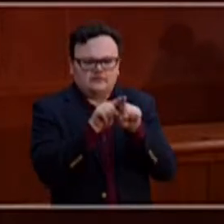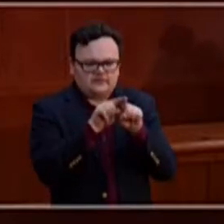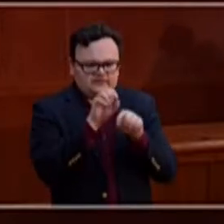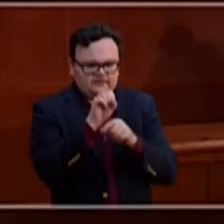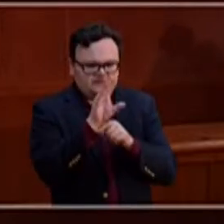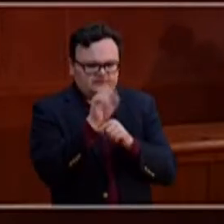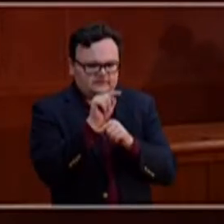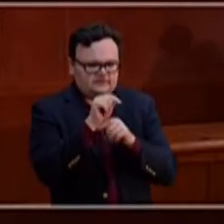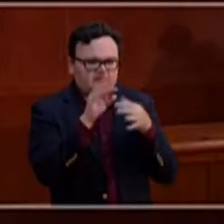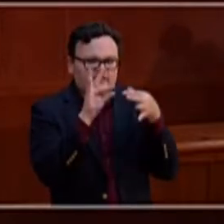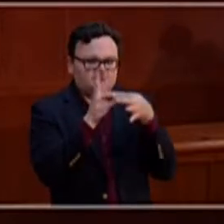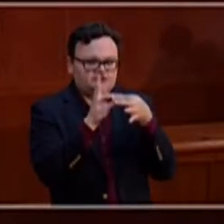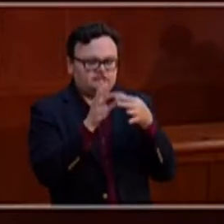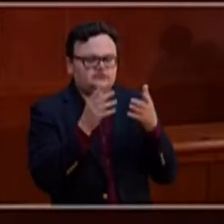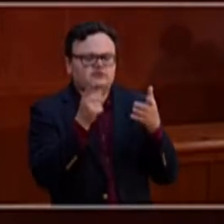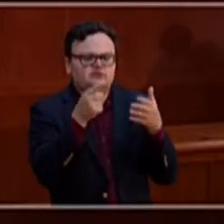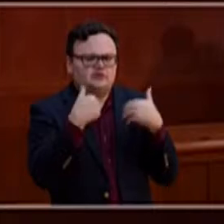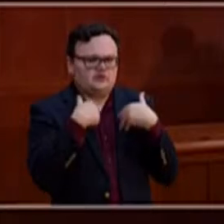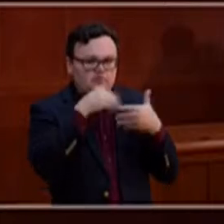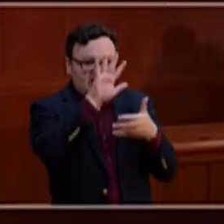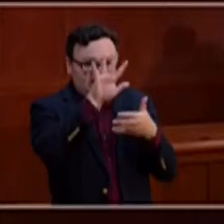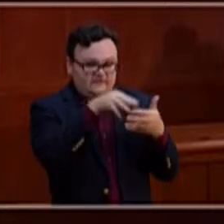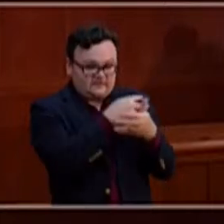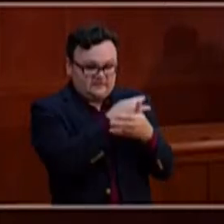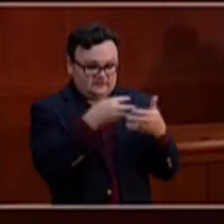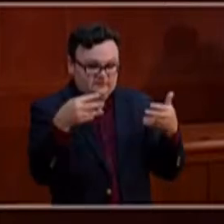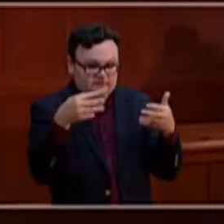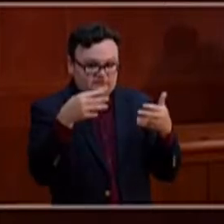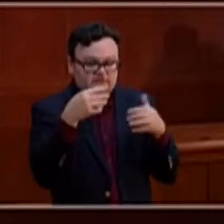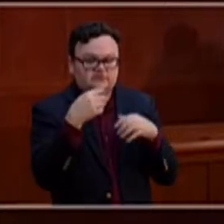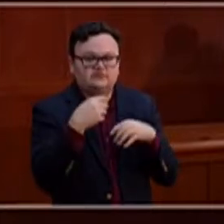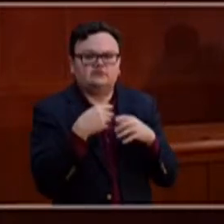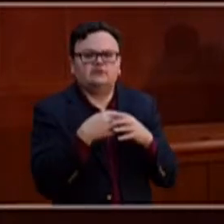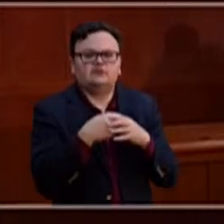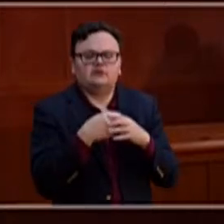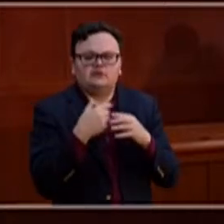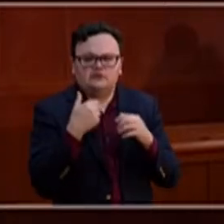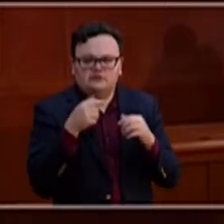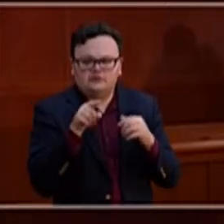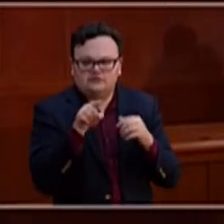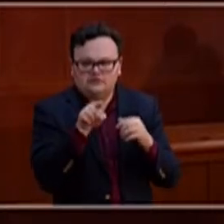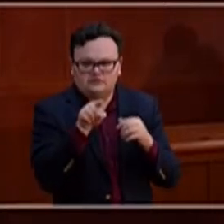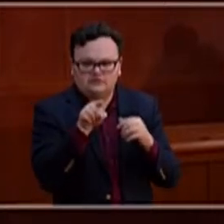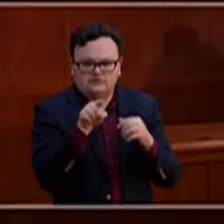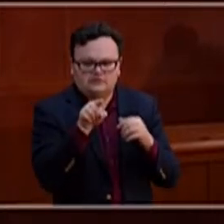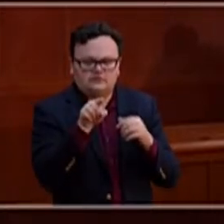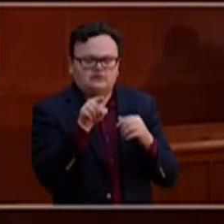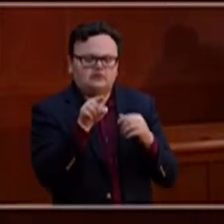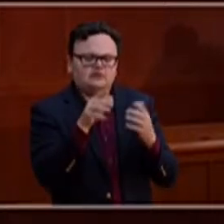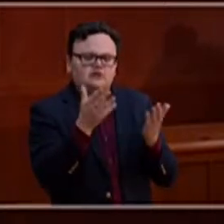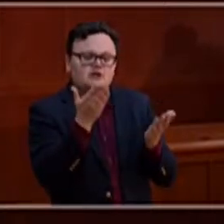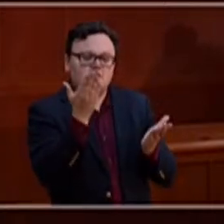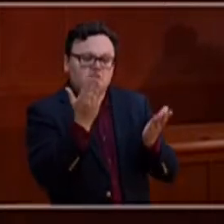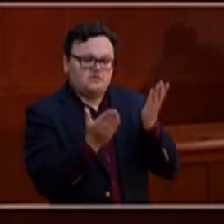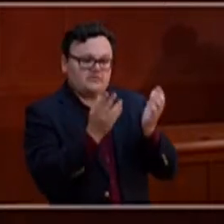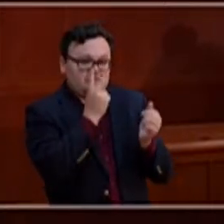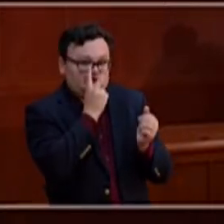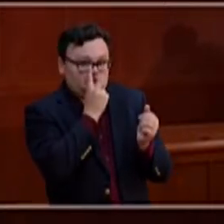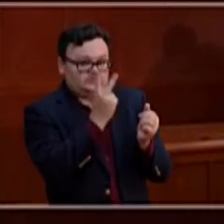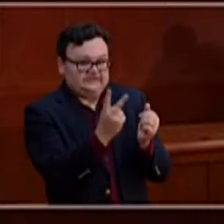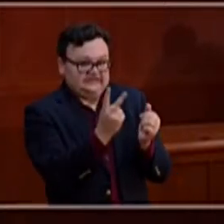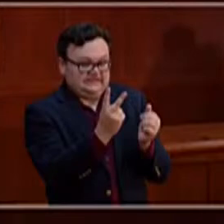spreadsheet and understand where patients are, and we move them around. So you may see a particular